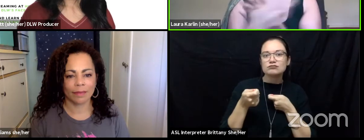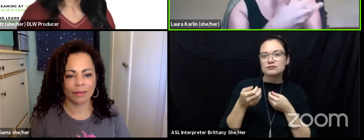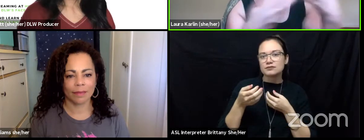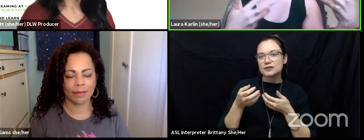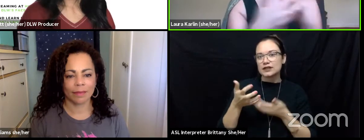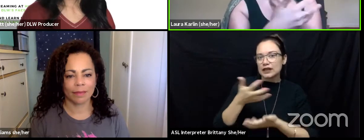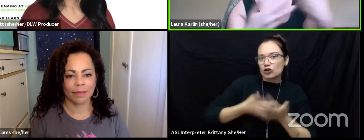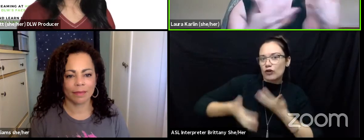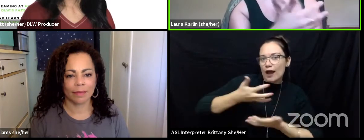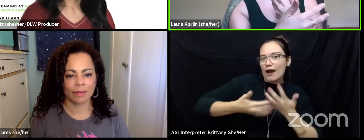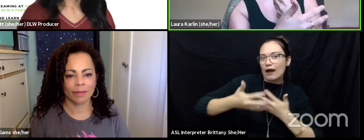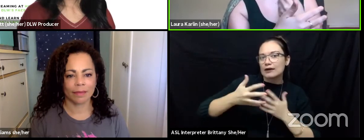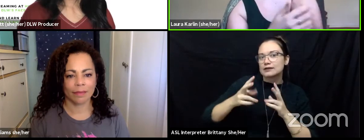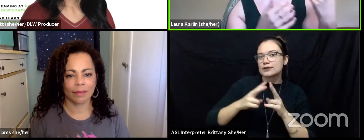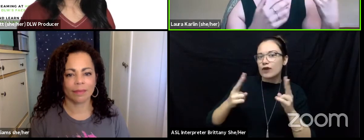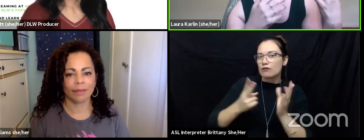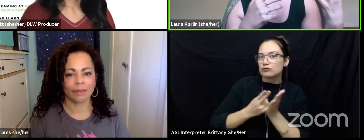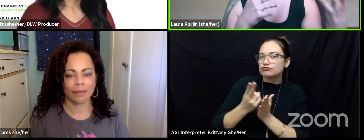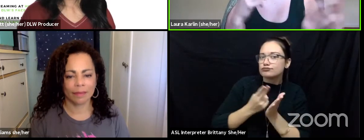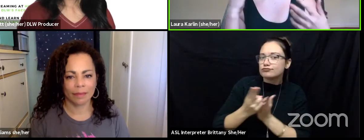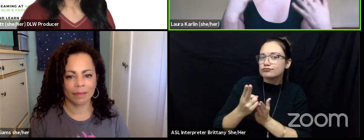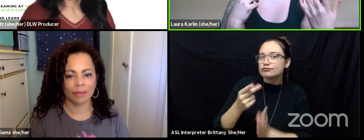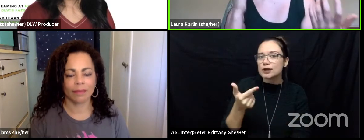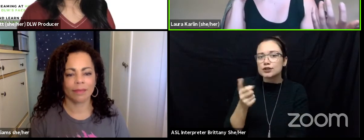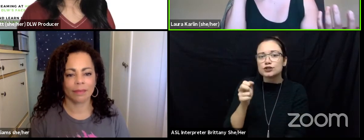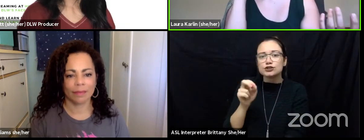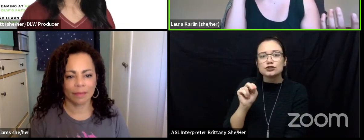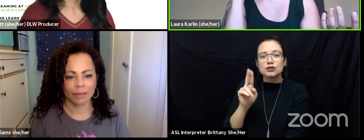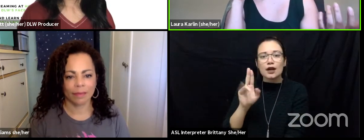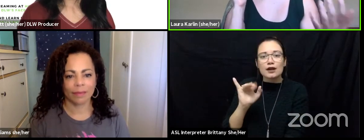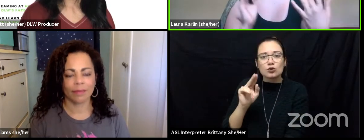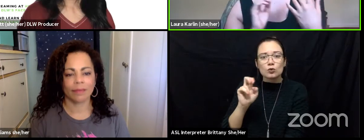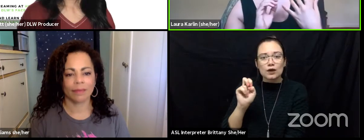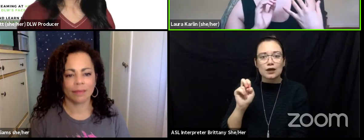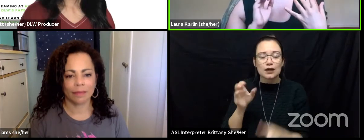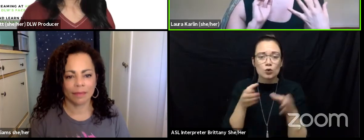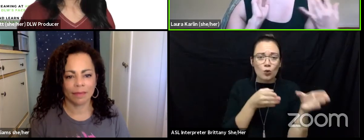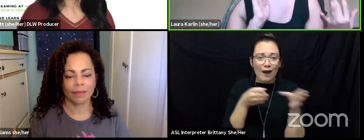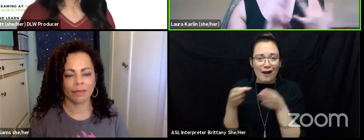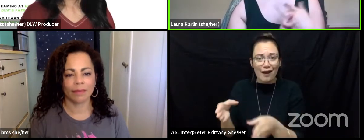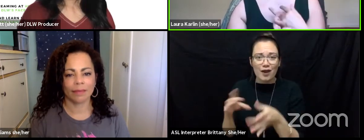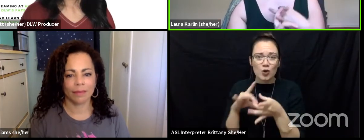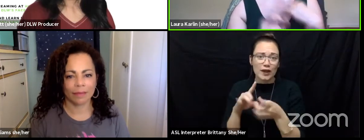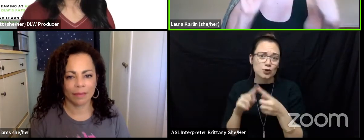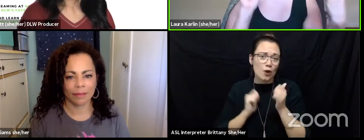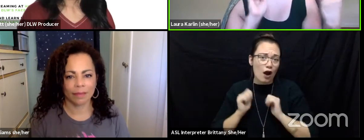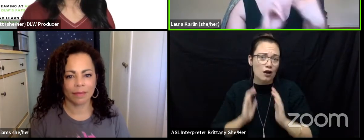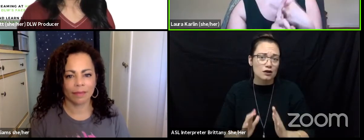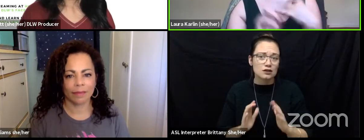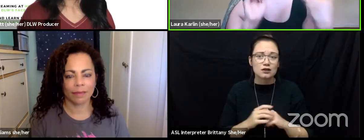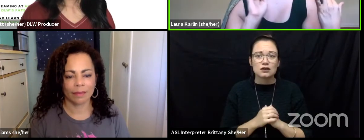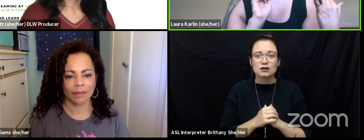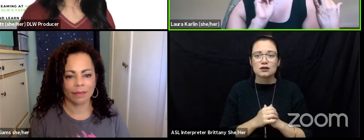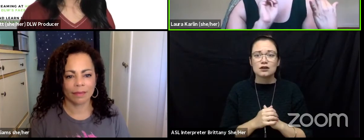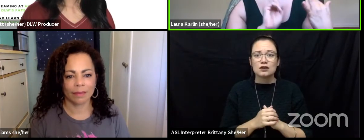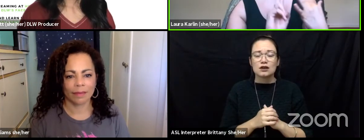with in a really genuine way the work that the artists are doing, the